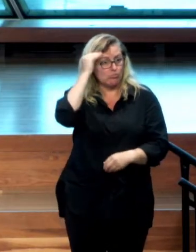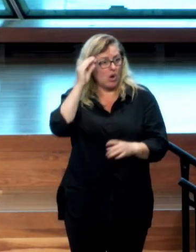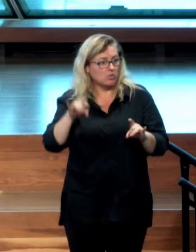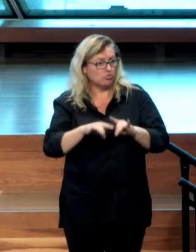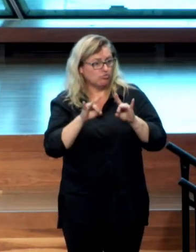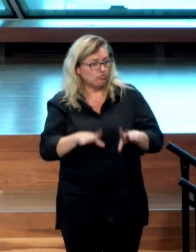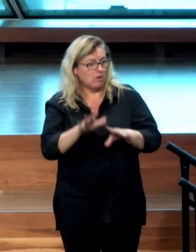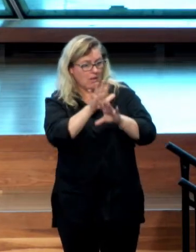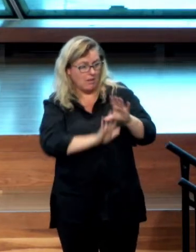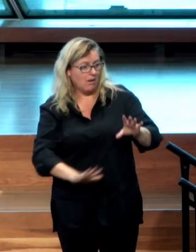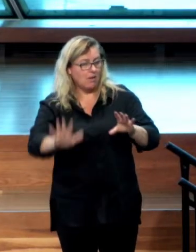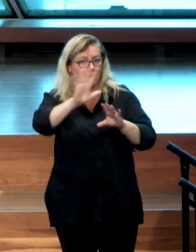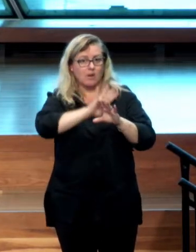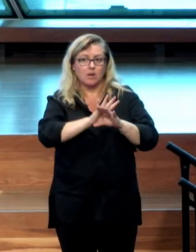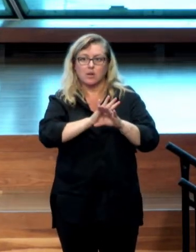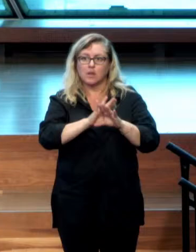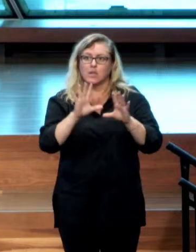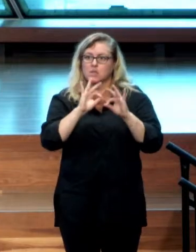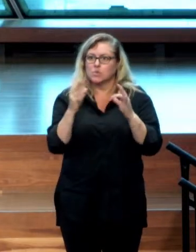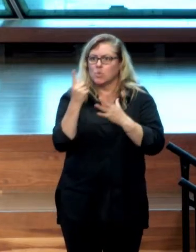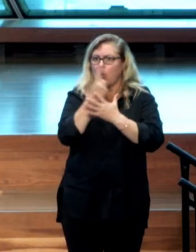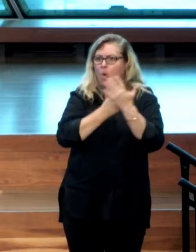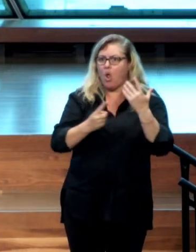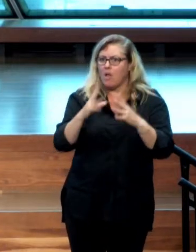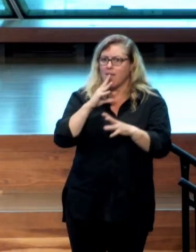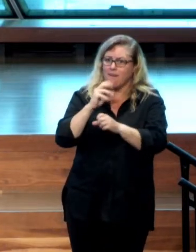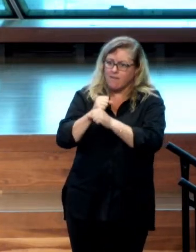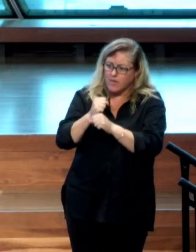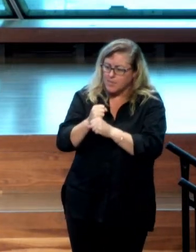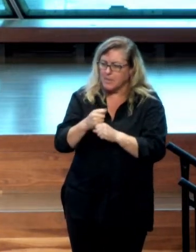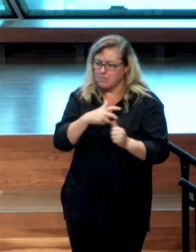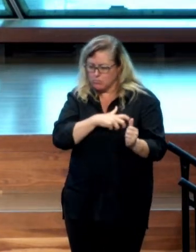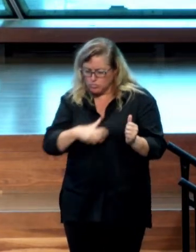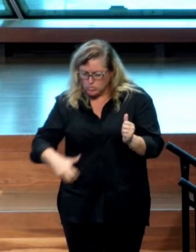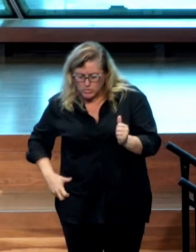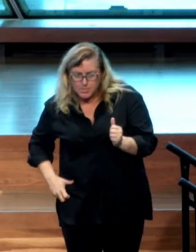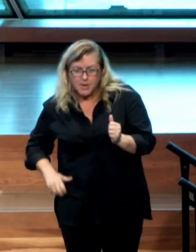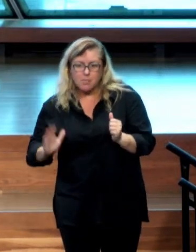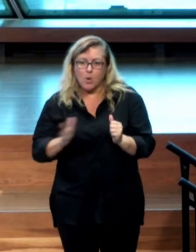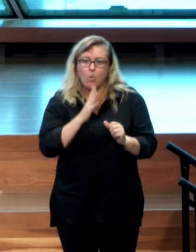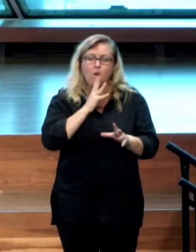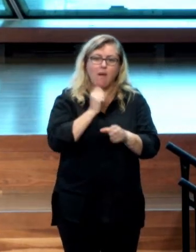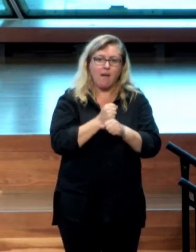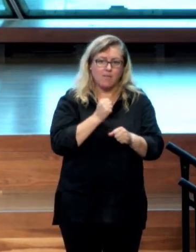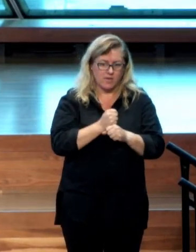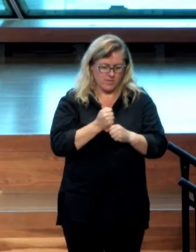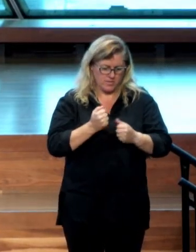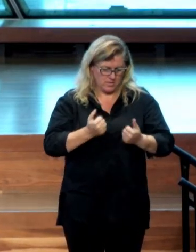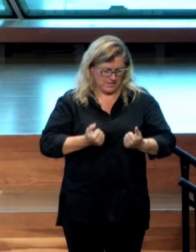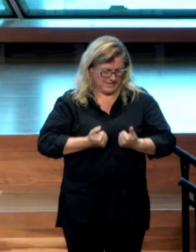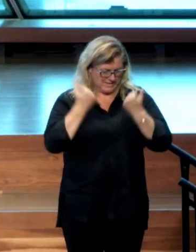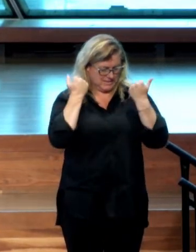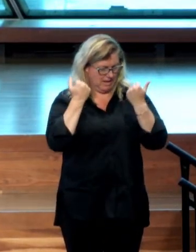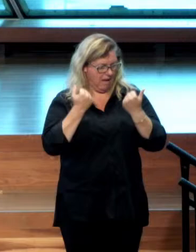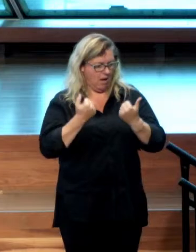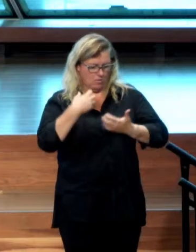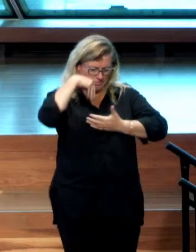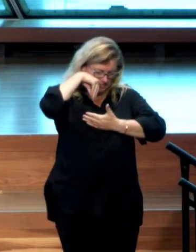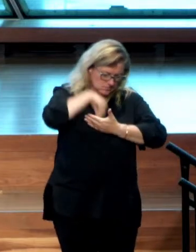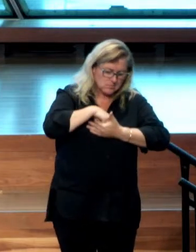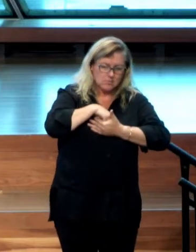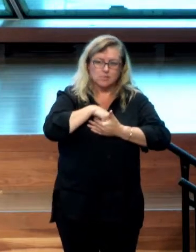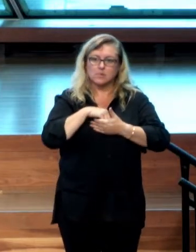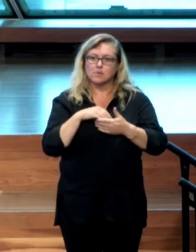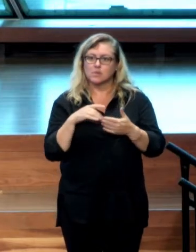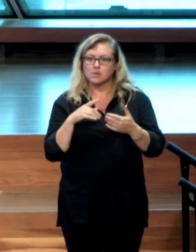speaks volumes, not just about the government, of course, from the Premier right through the government. This is in our DNA. This is not negotiable.